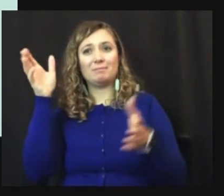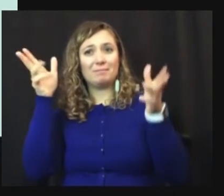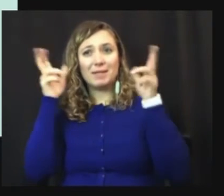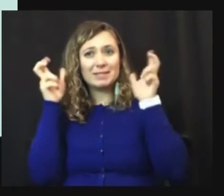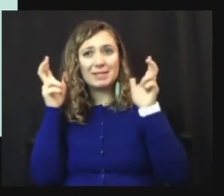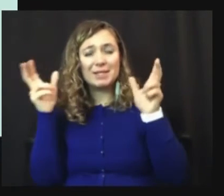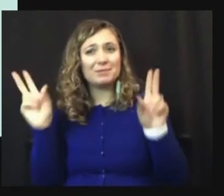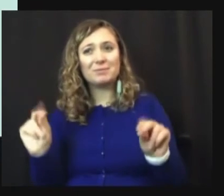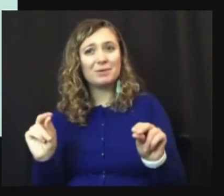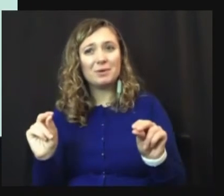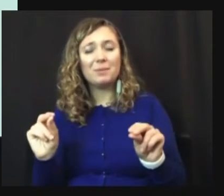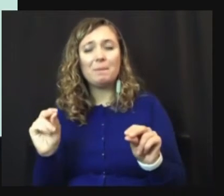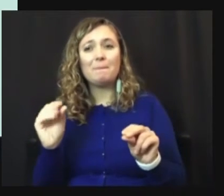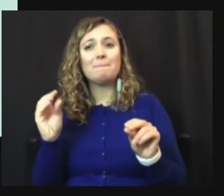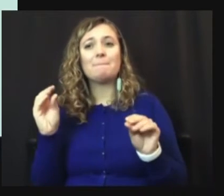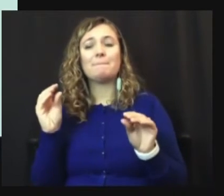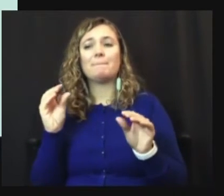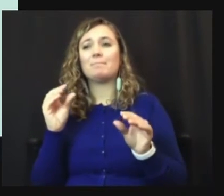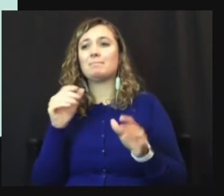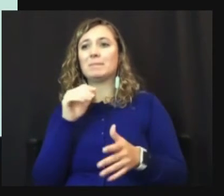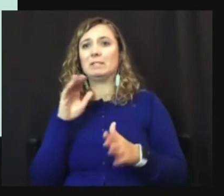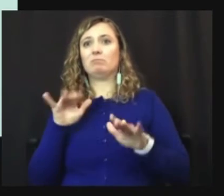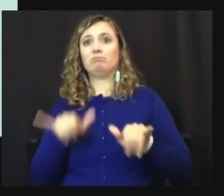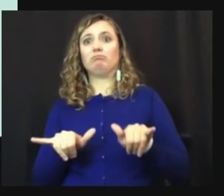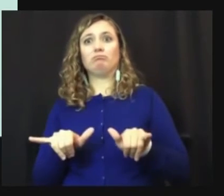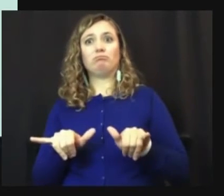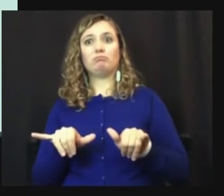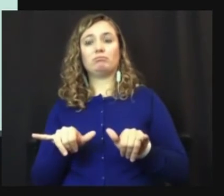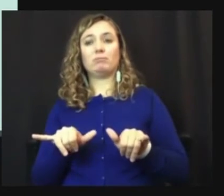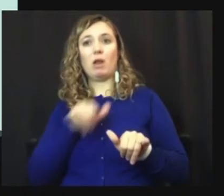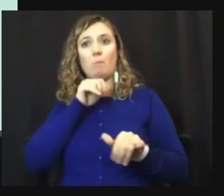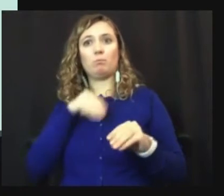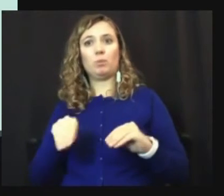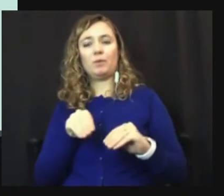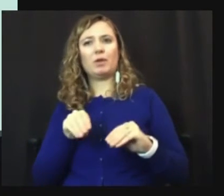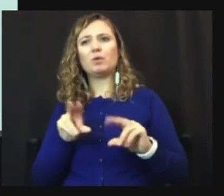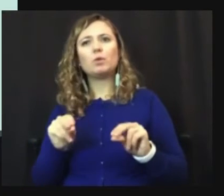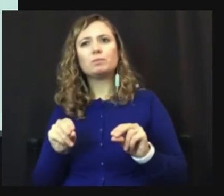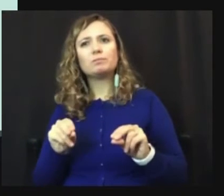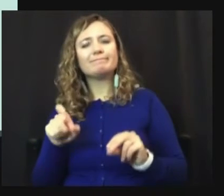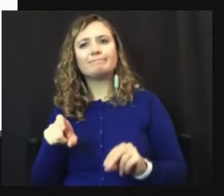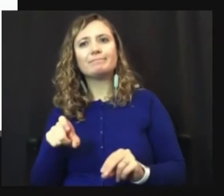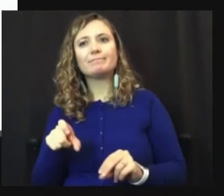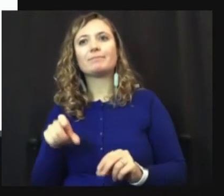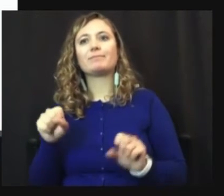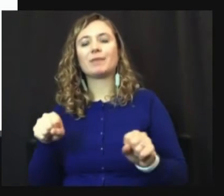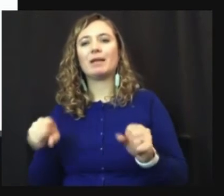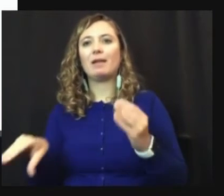beautiful thing. It can really invite neurodiversity into the classroom.